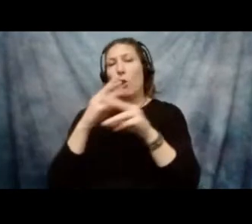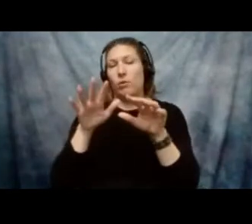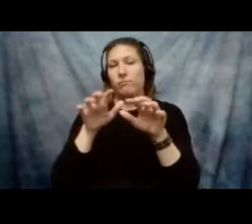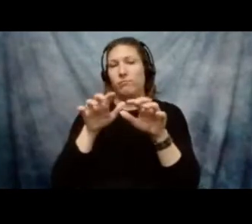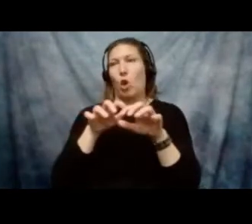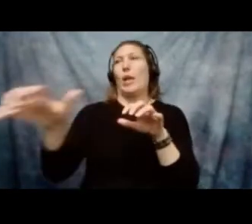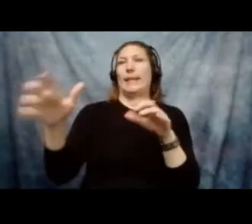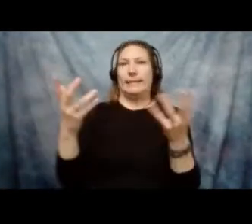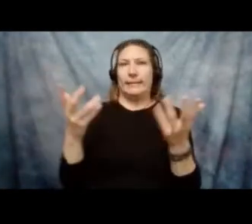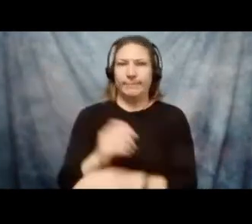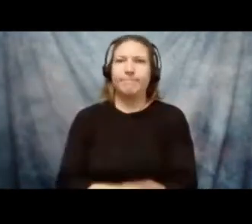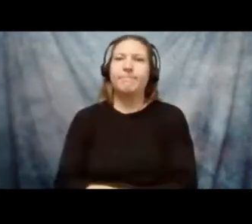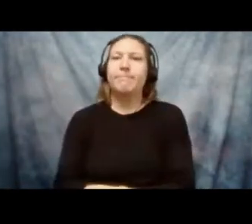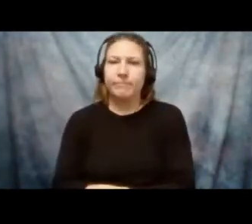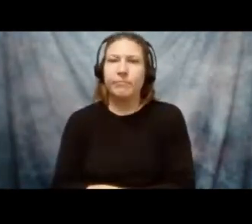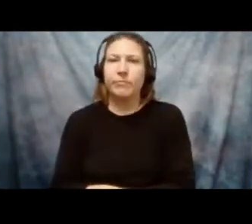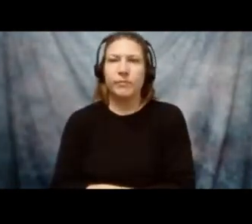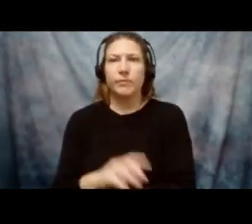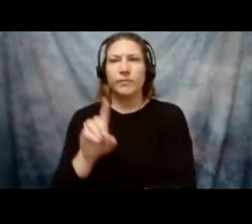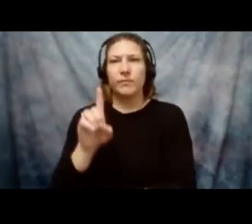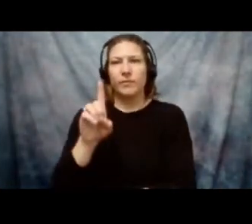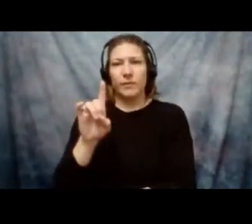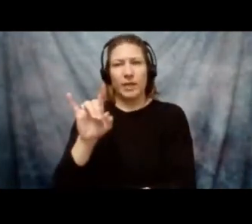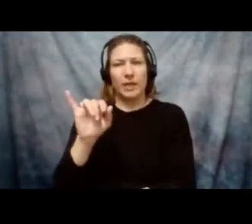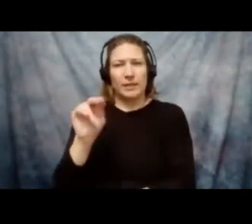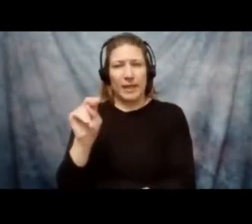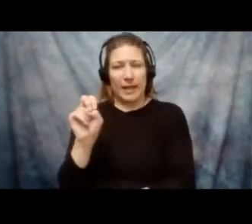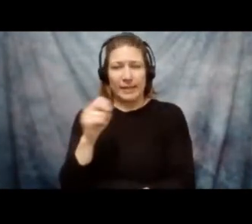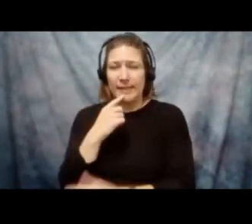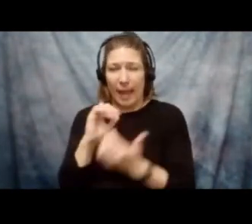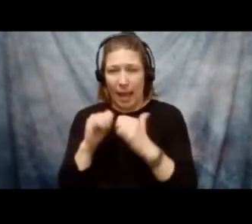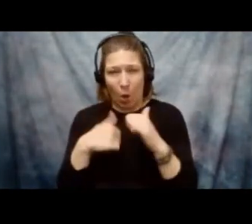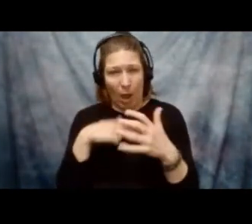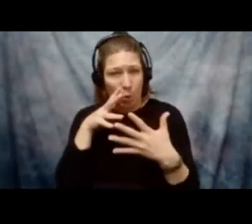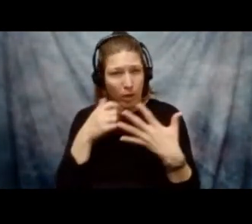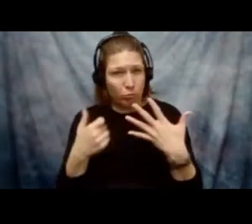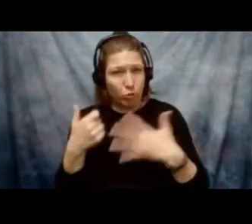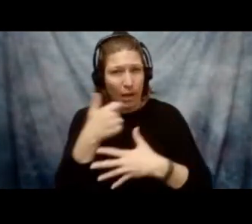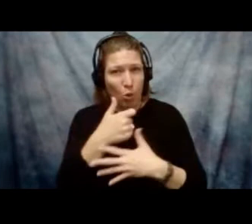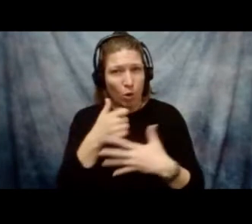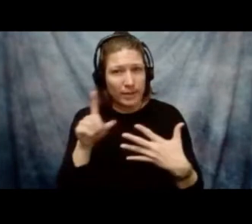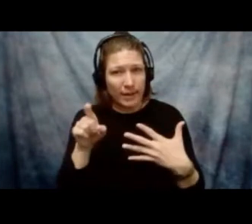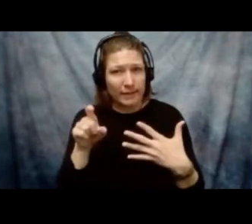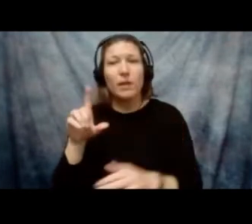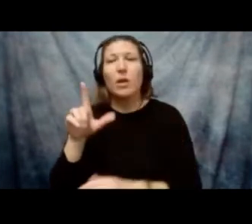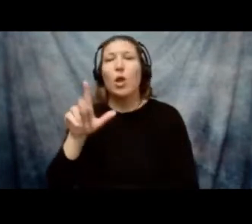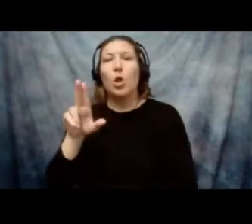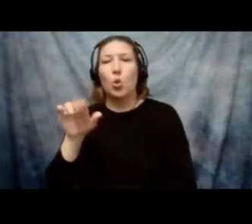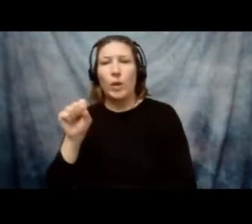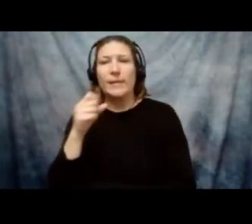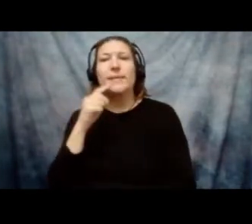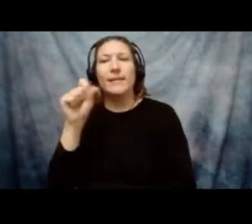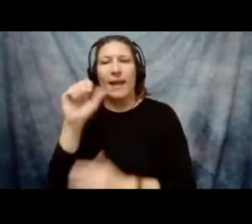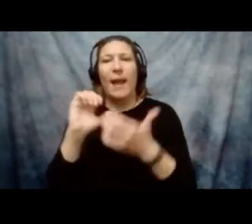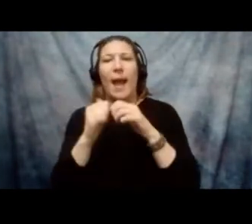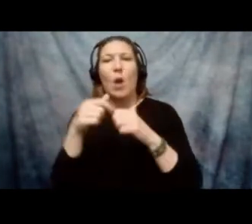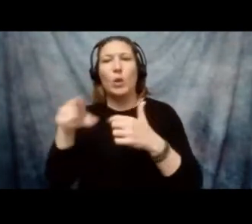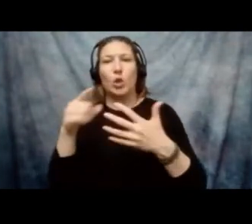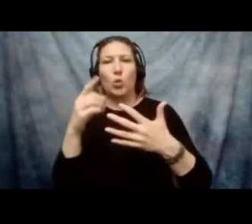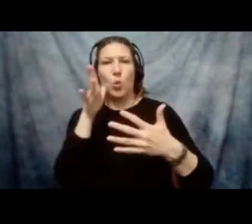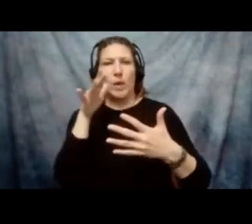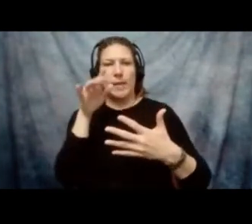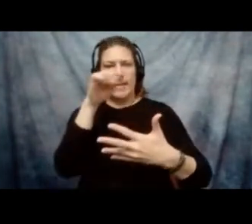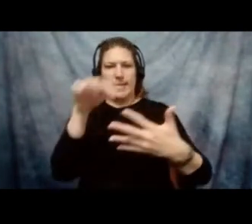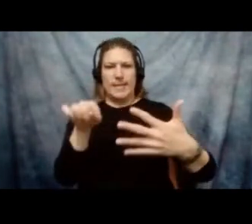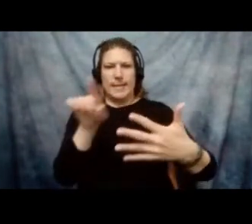How would I? I'm sorry. How would I prioritize? Is that what Yeah. you How said? would you prioritize the choices for a paid course, which would